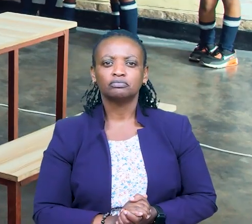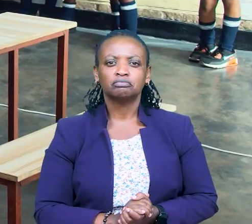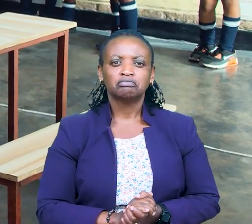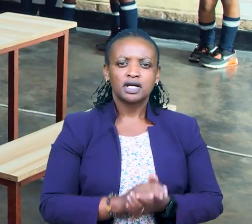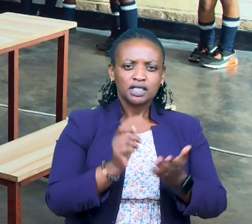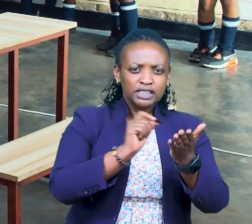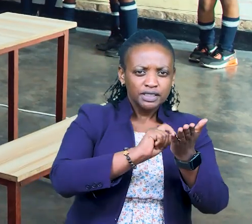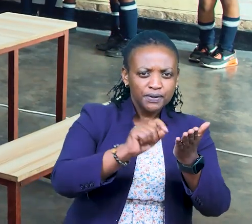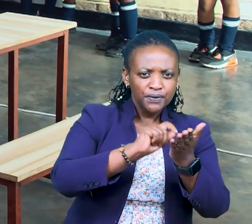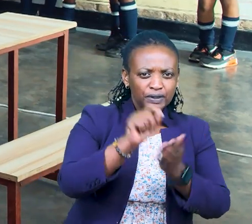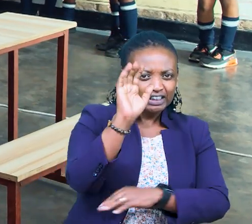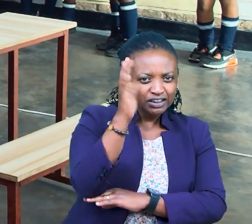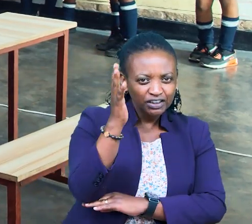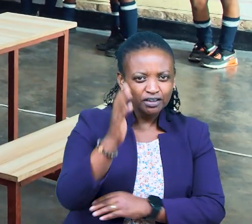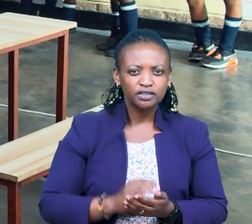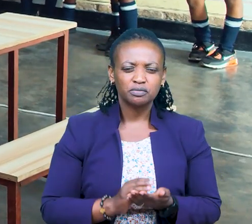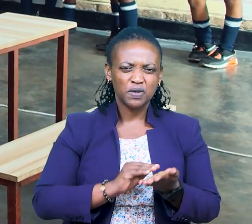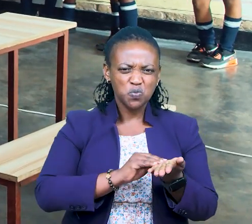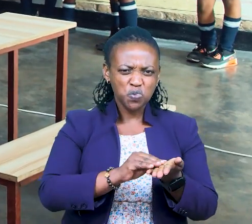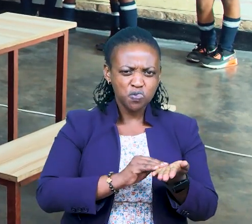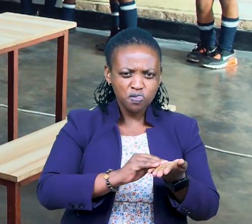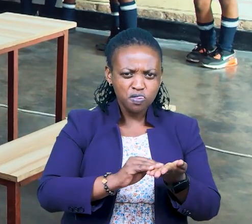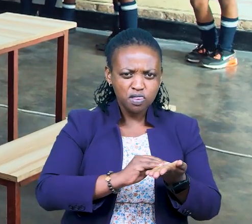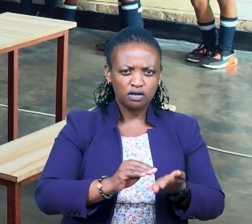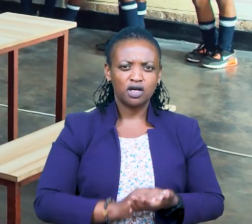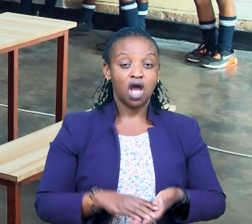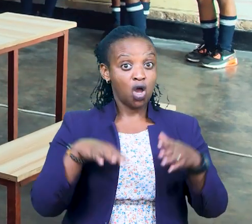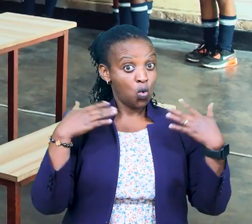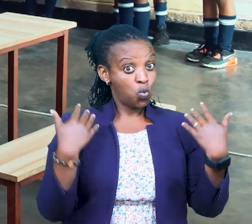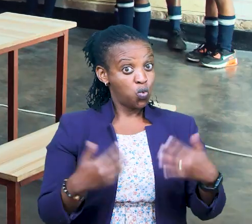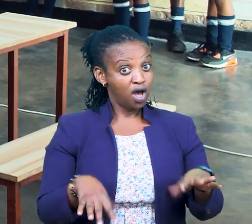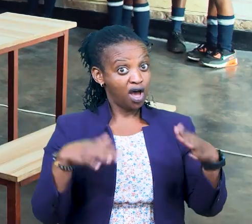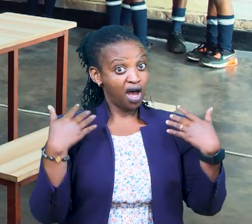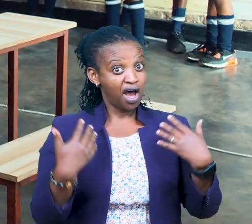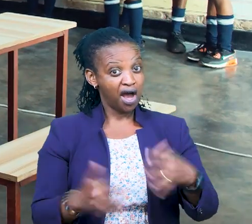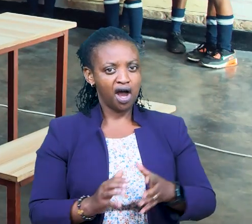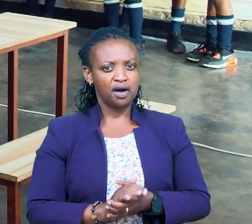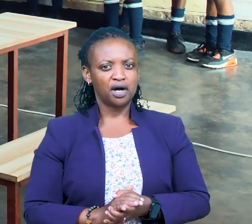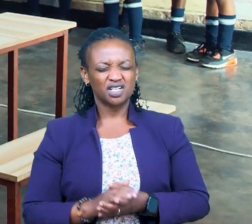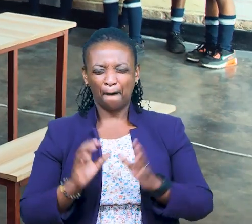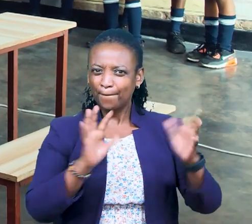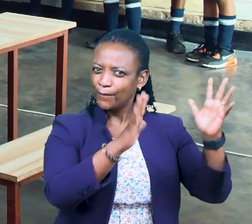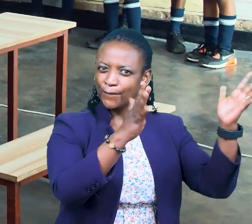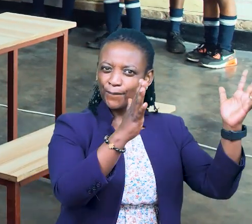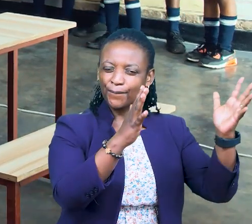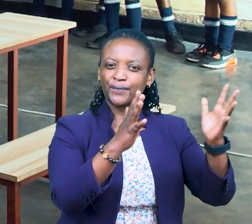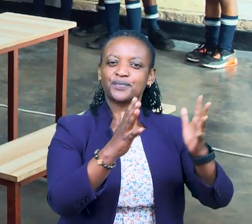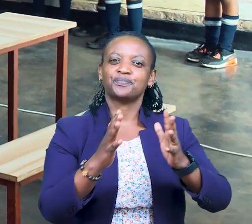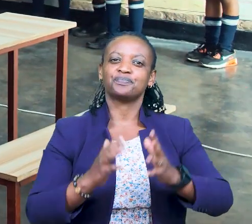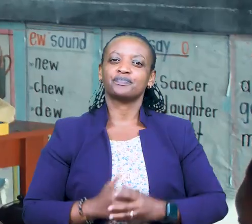Pen. Pencil. Pencil. Rubber. Rubber. Wow, hot hand